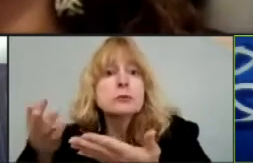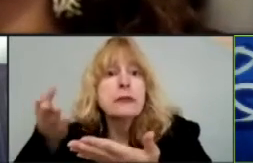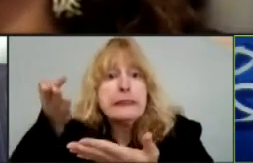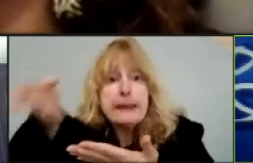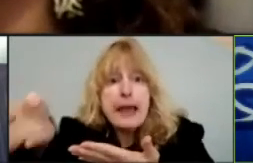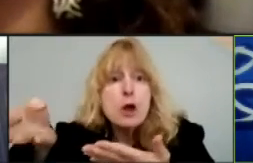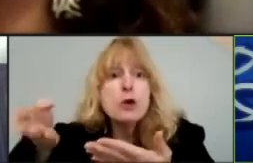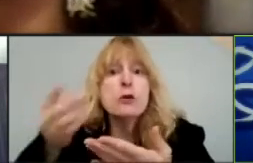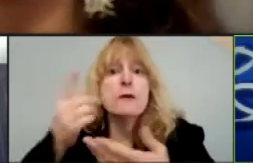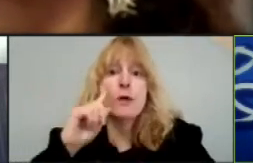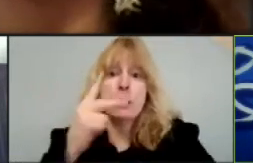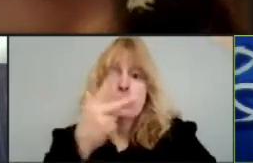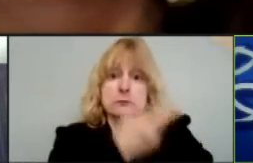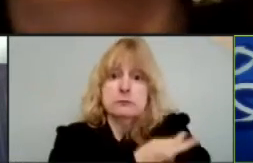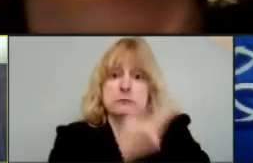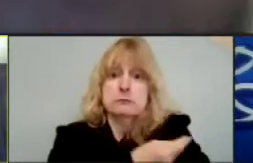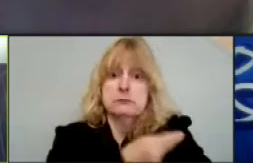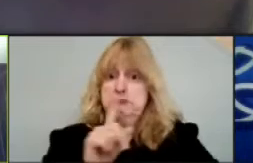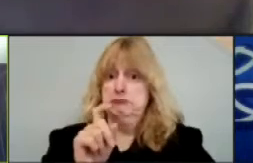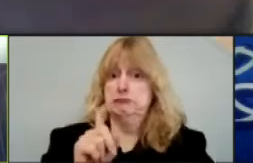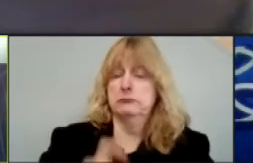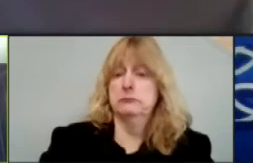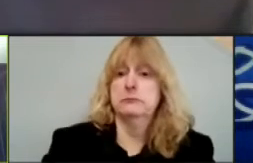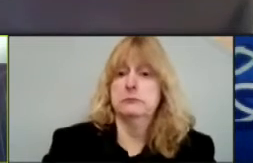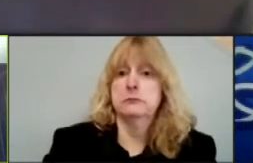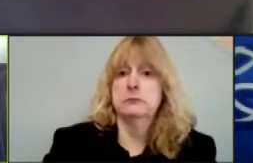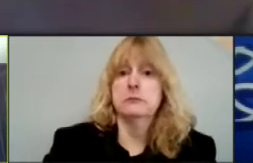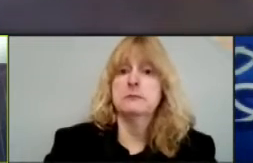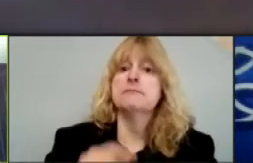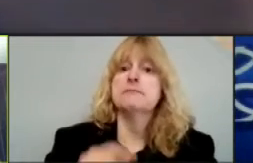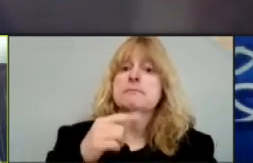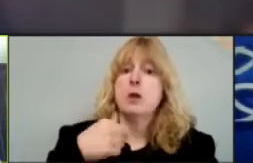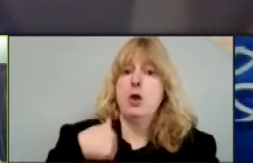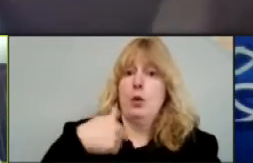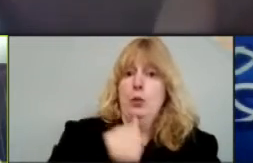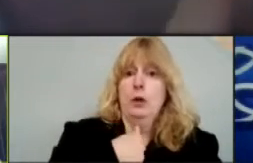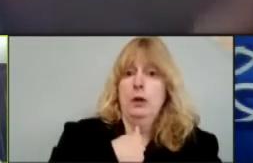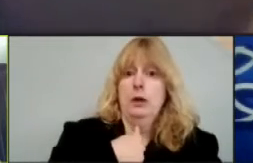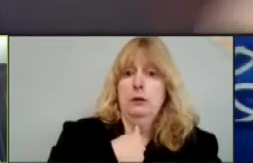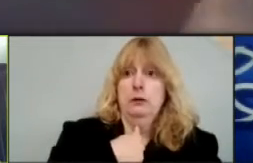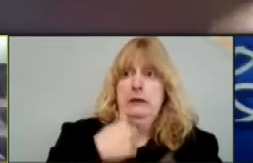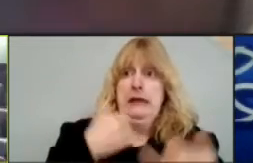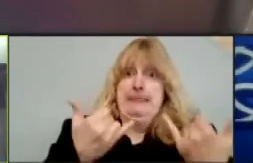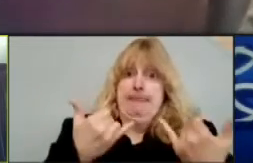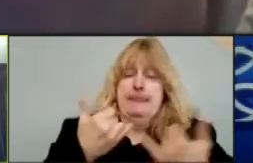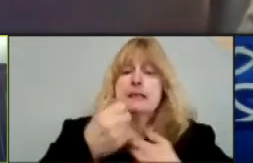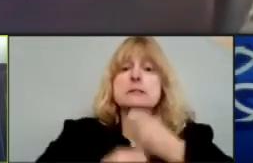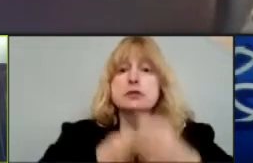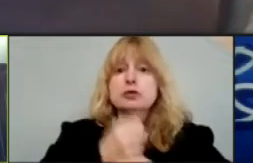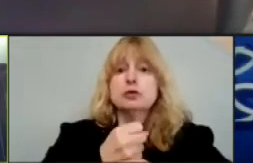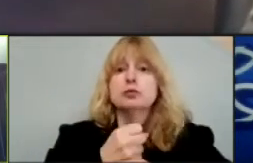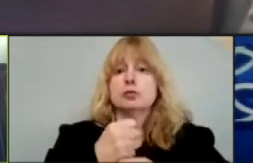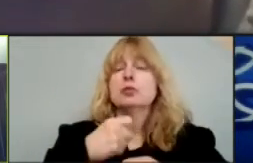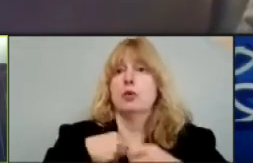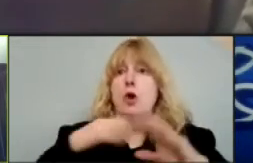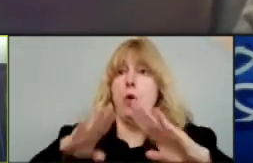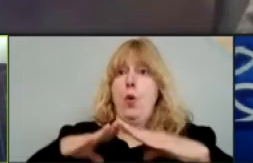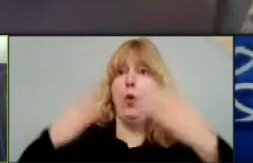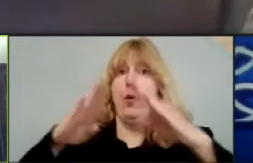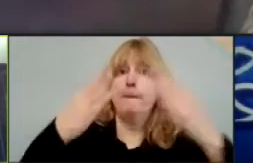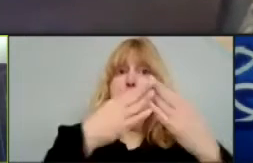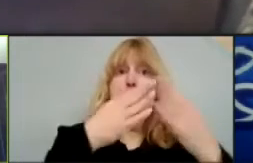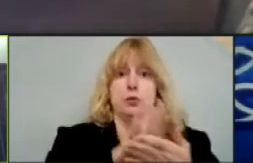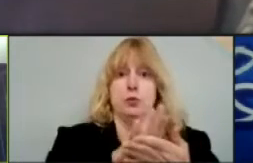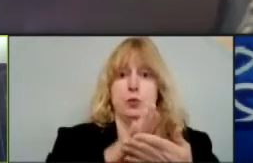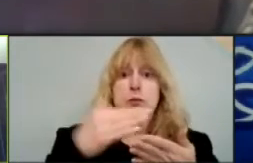vaccines? So we were in a position this year when we opened up schools in the